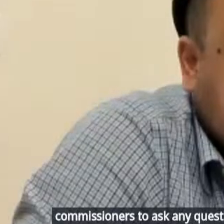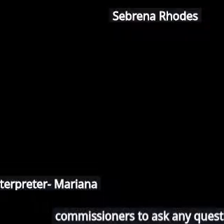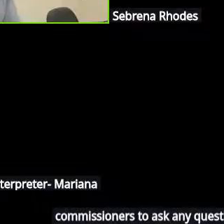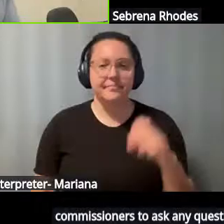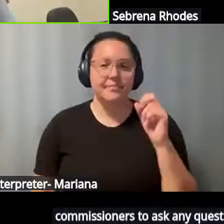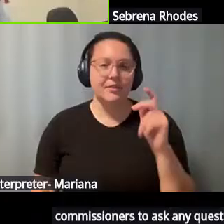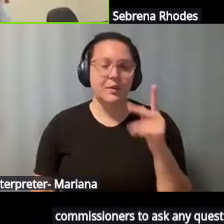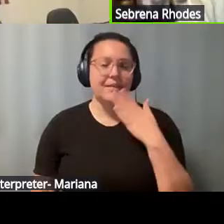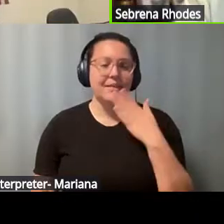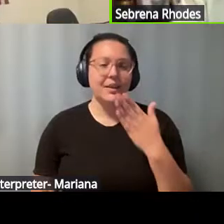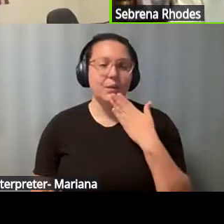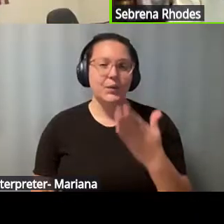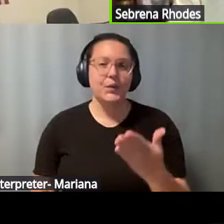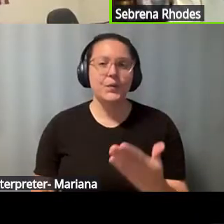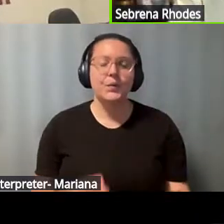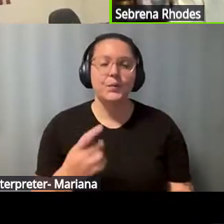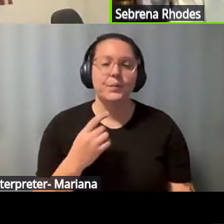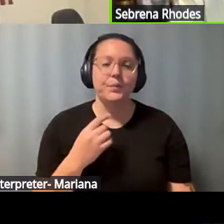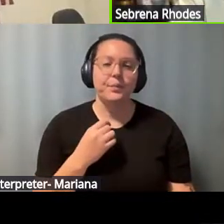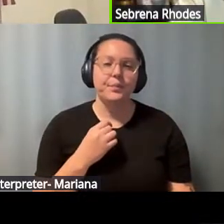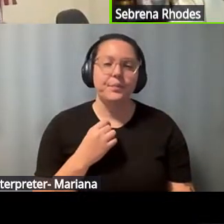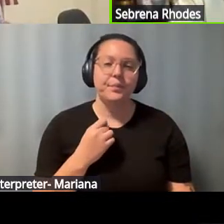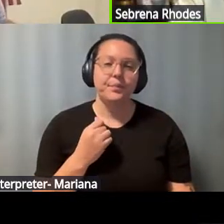Okay, thank you for